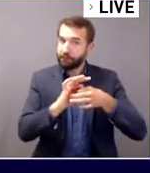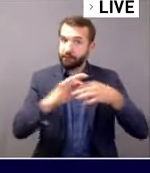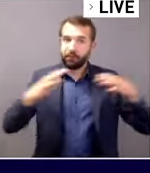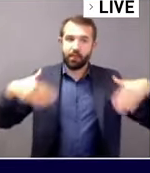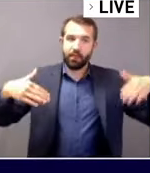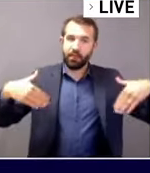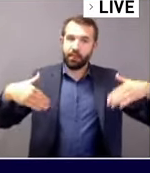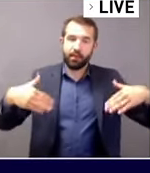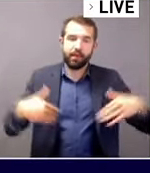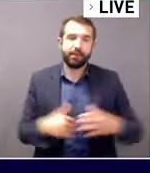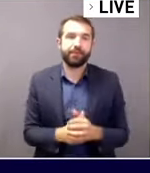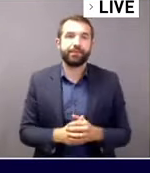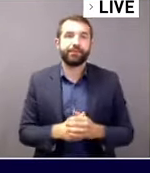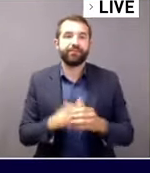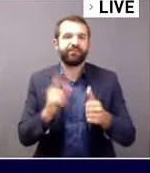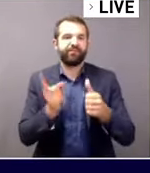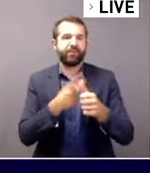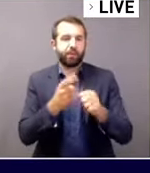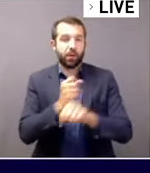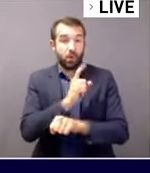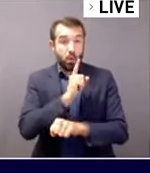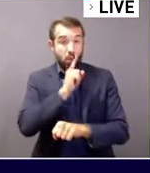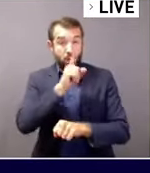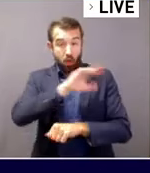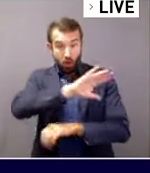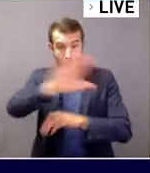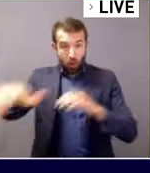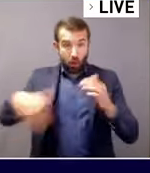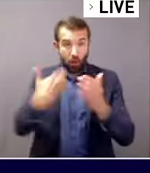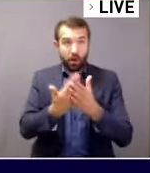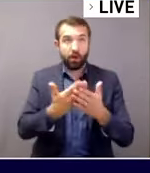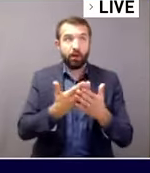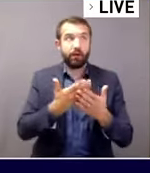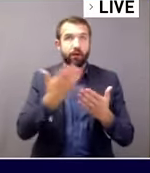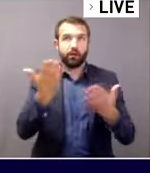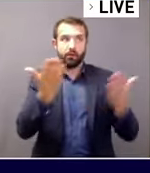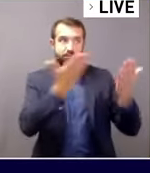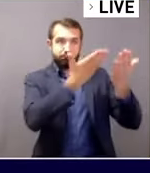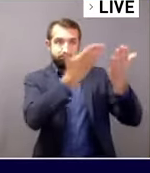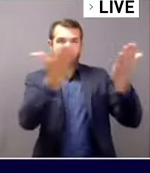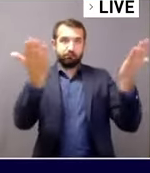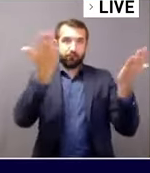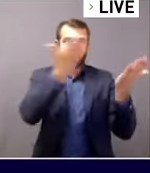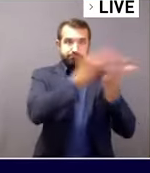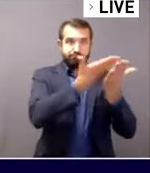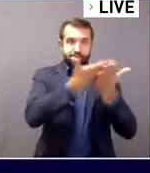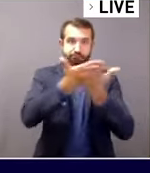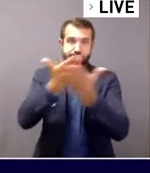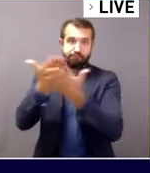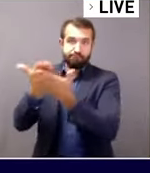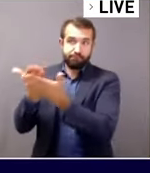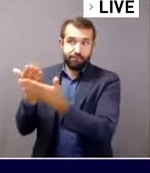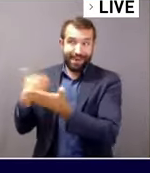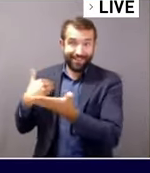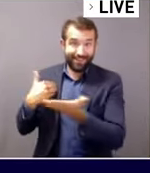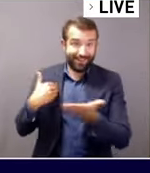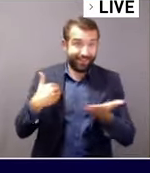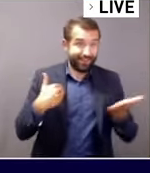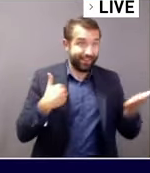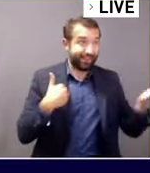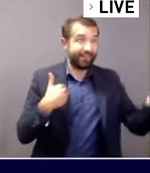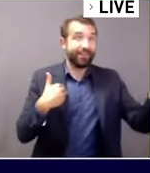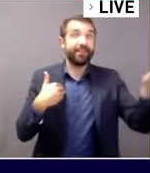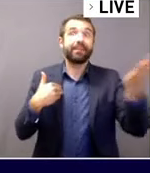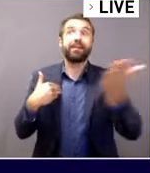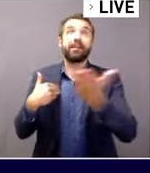got to make sure that everyone who may have been involved is in fact a confirmed case. We've got to make sure that the timelines match up, and